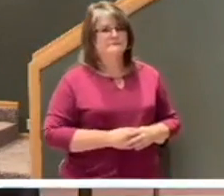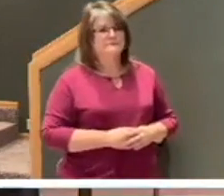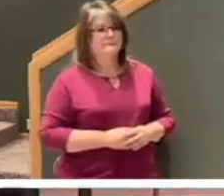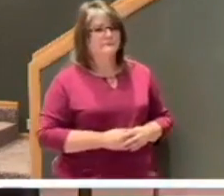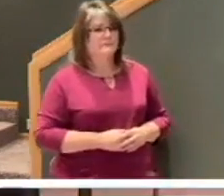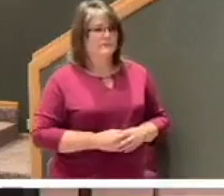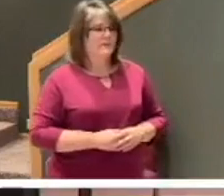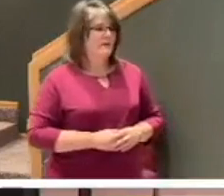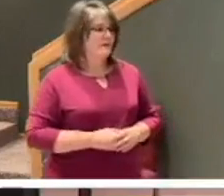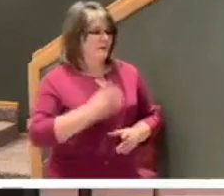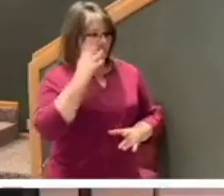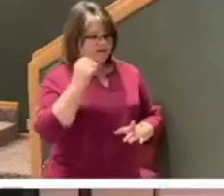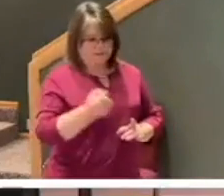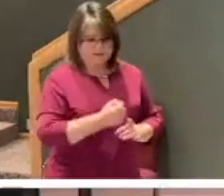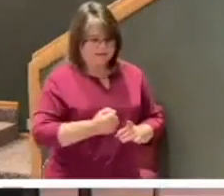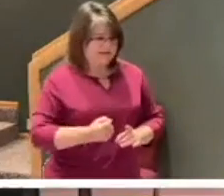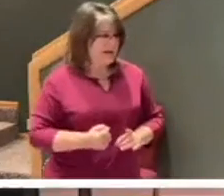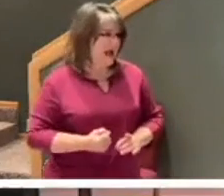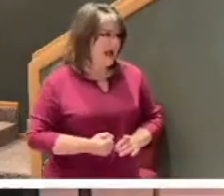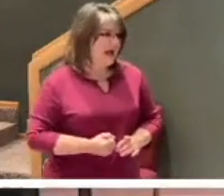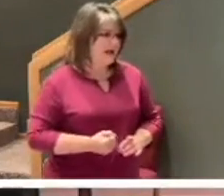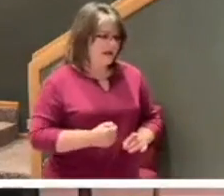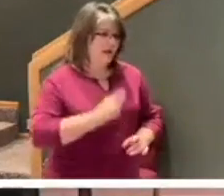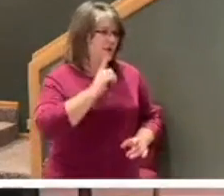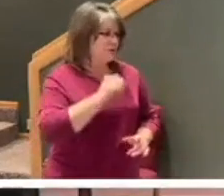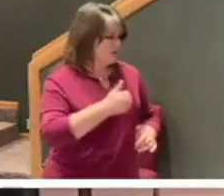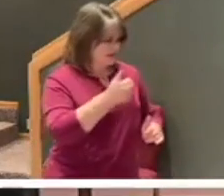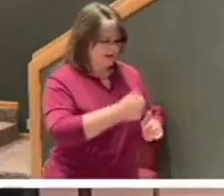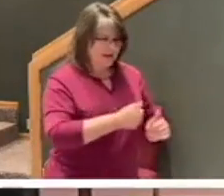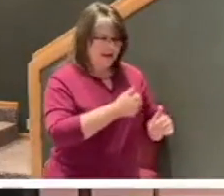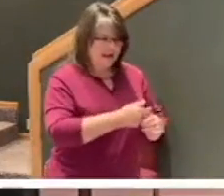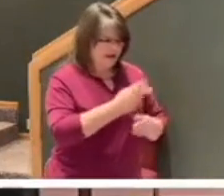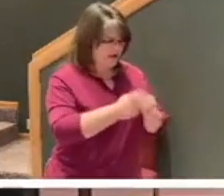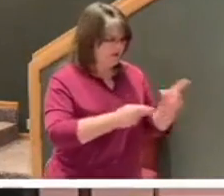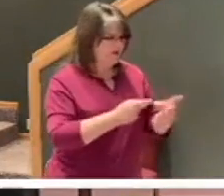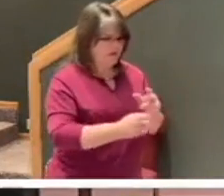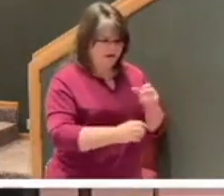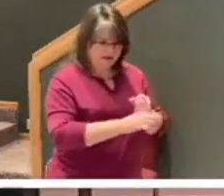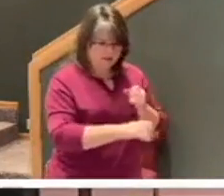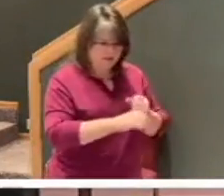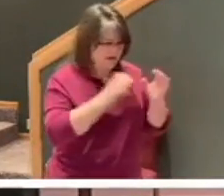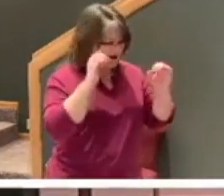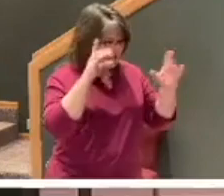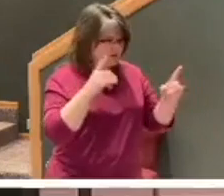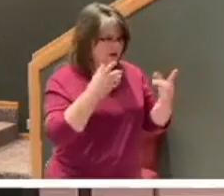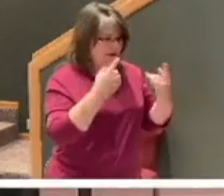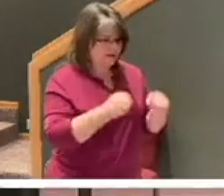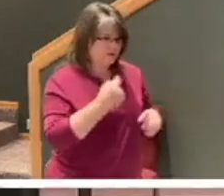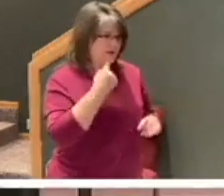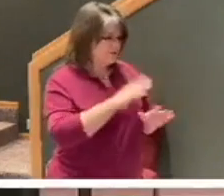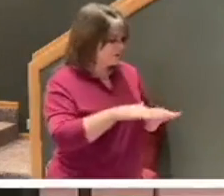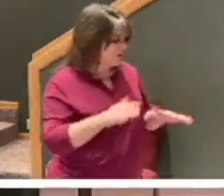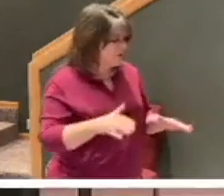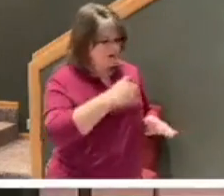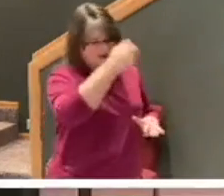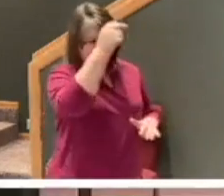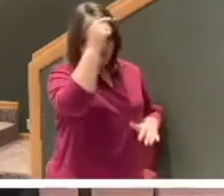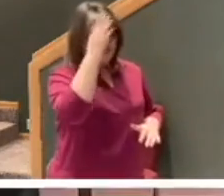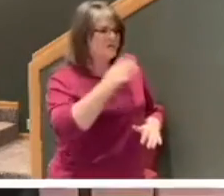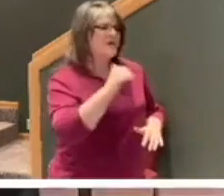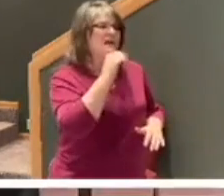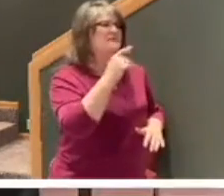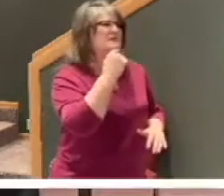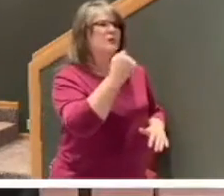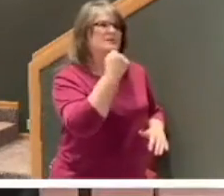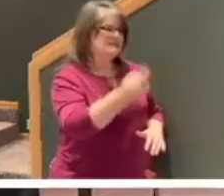They're under attack. Literally every form of media and education is trying to tell them that God is not who he